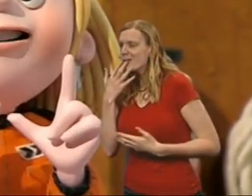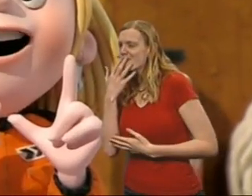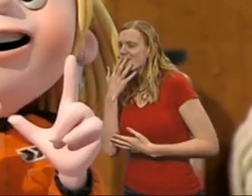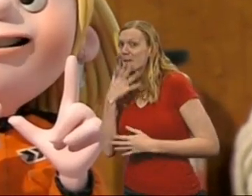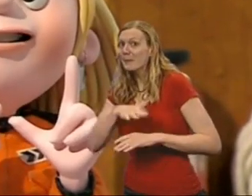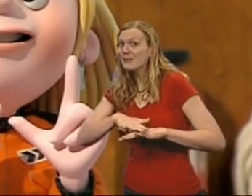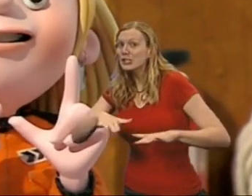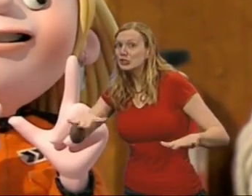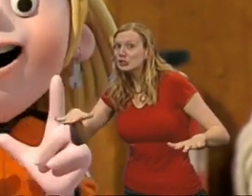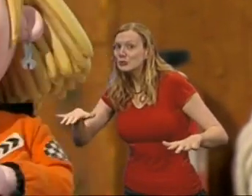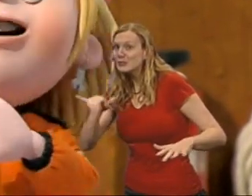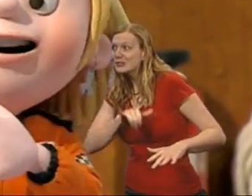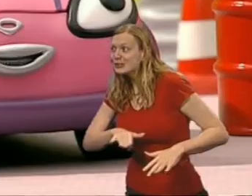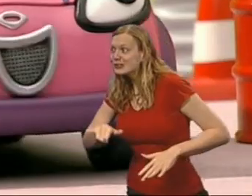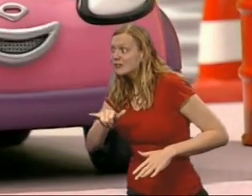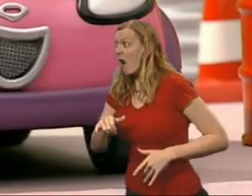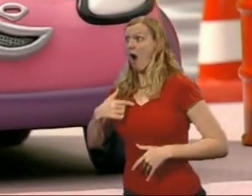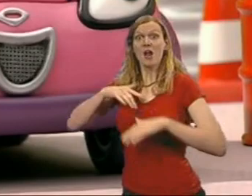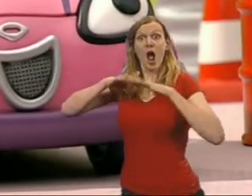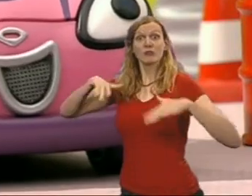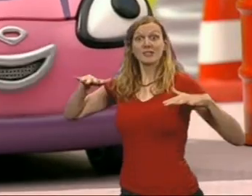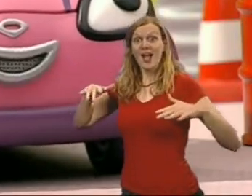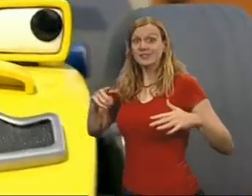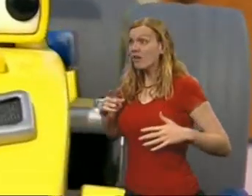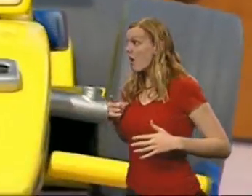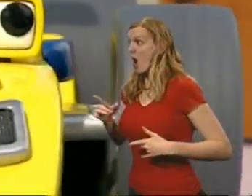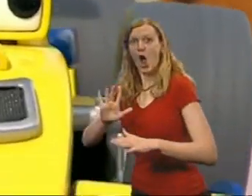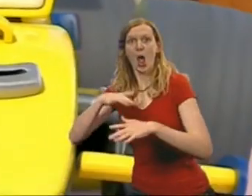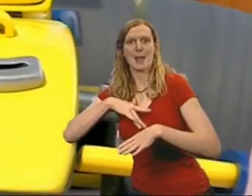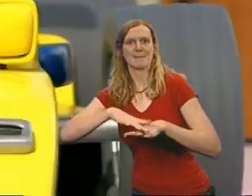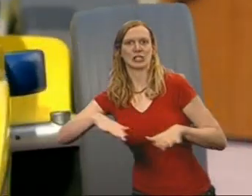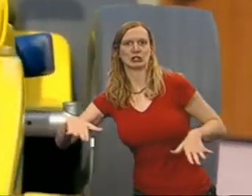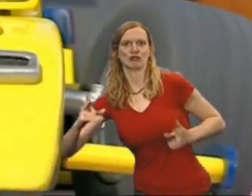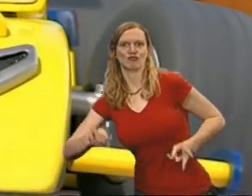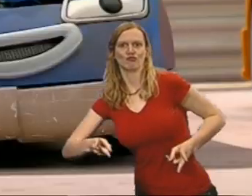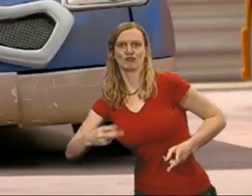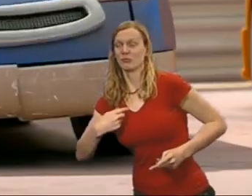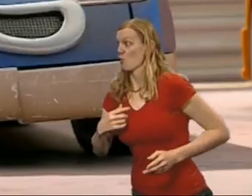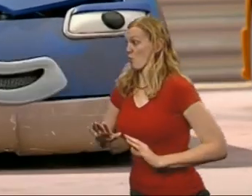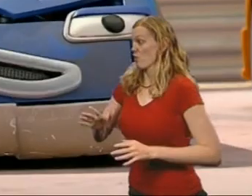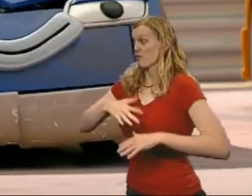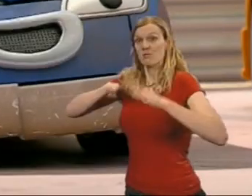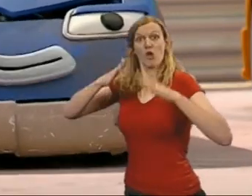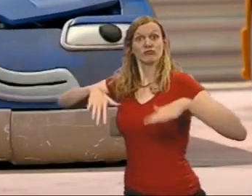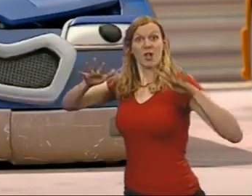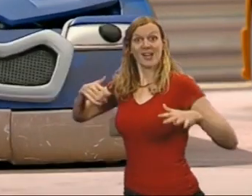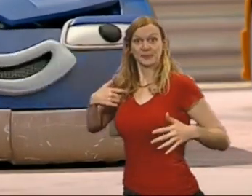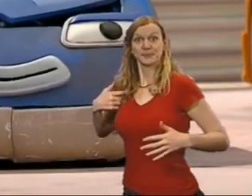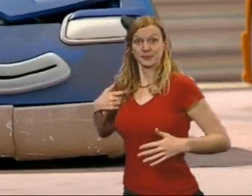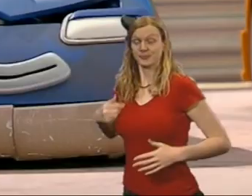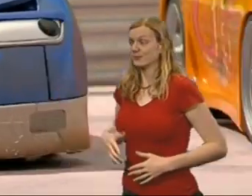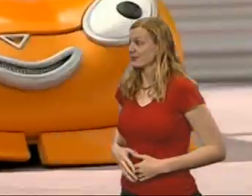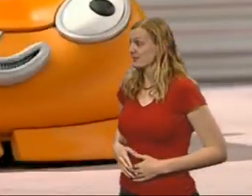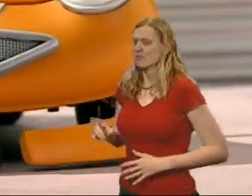wait for it, the beach. Countryside! I say beach! No, I feel like I'm spinning the